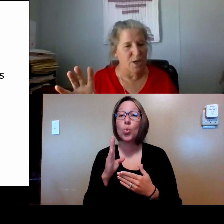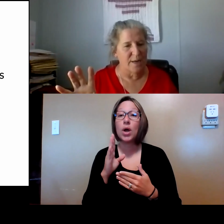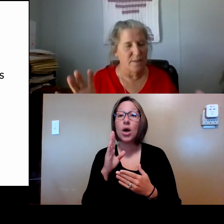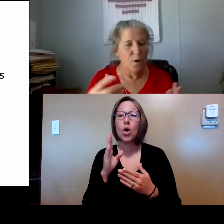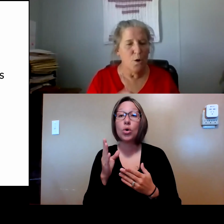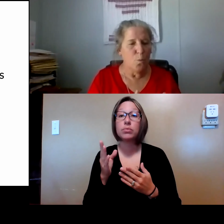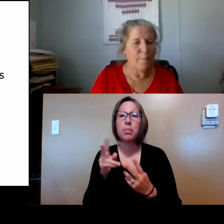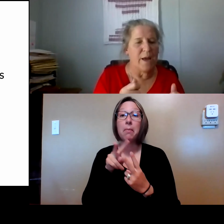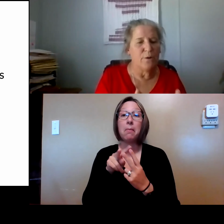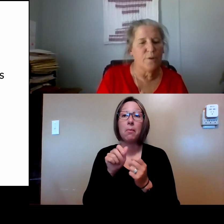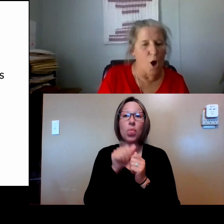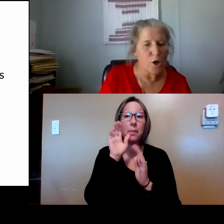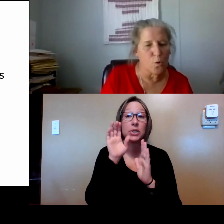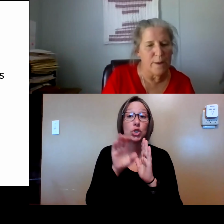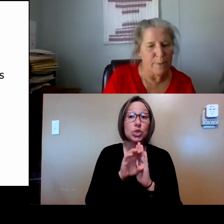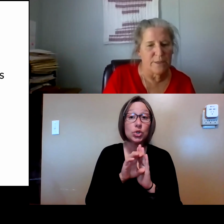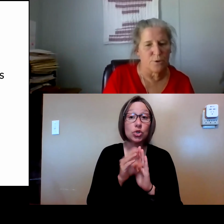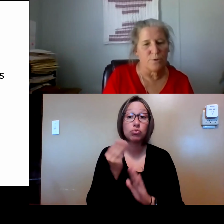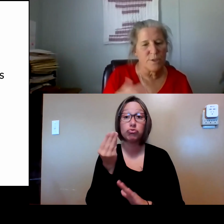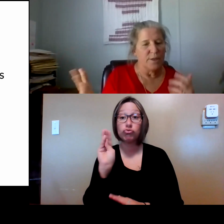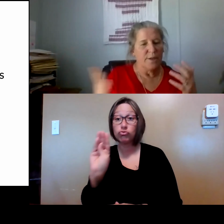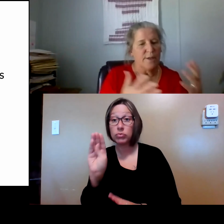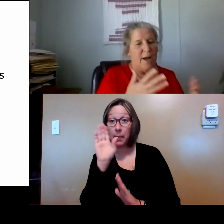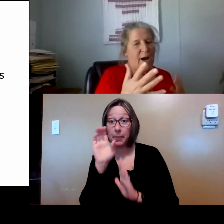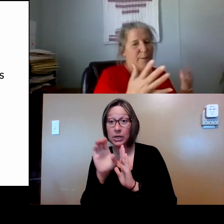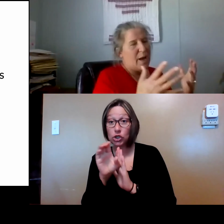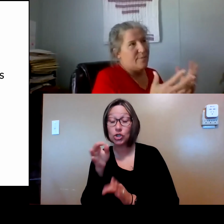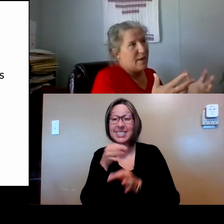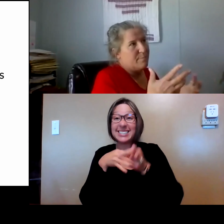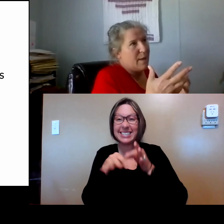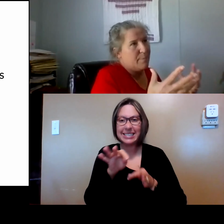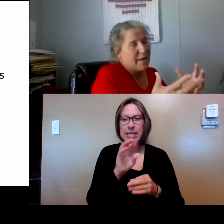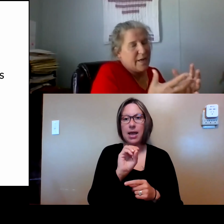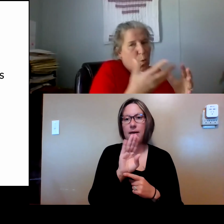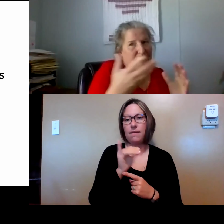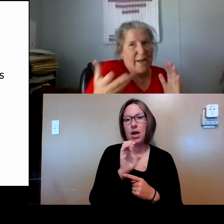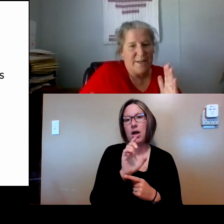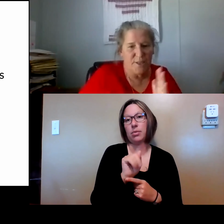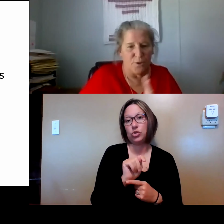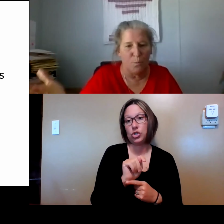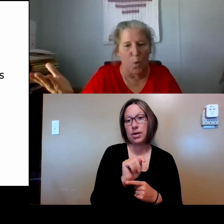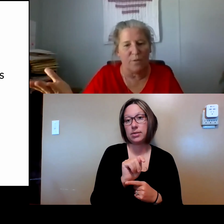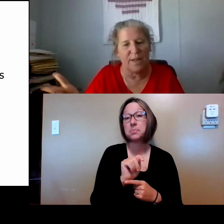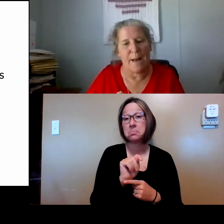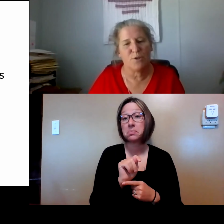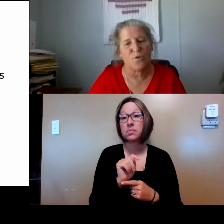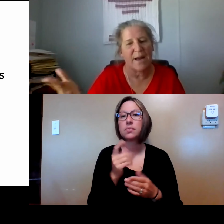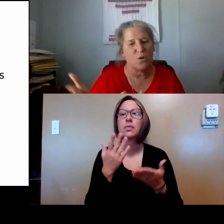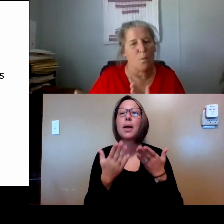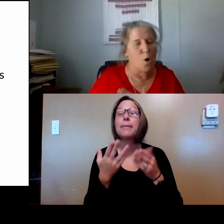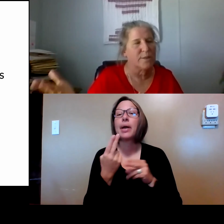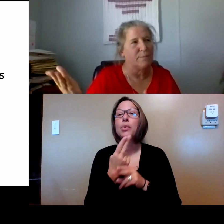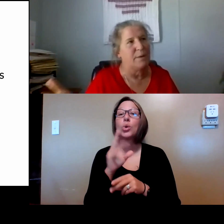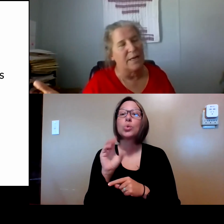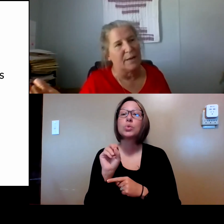the objects. We may use concrete pictures, and then maybe going into more of the abstract